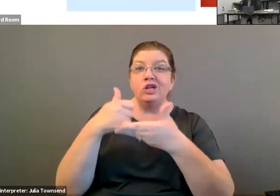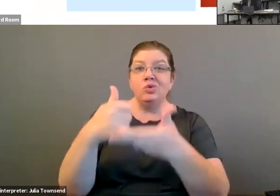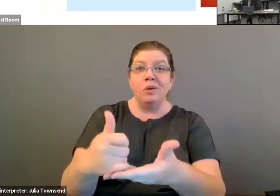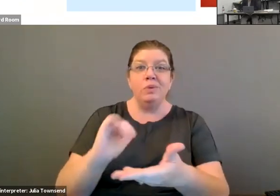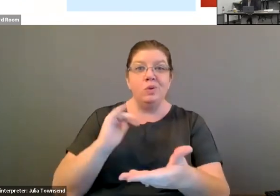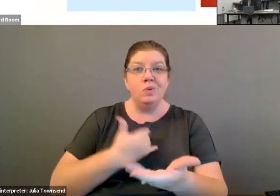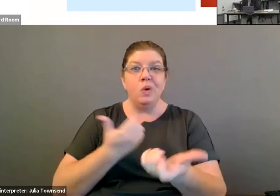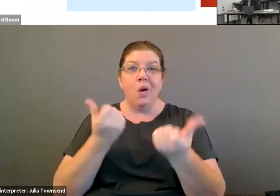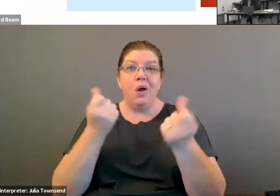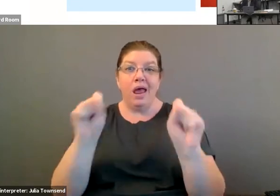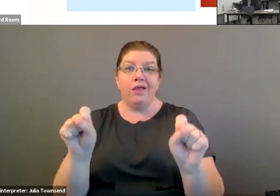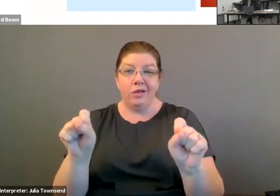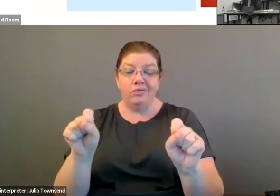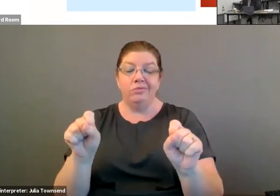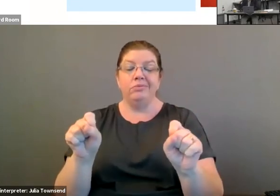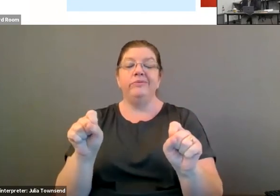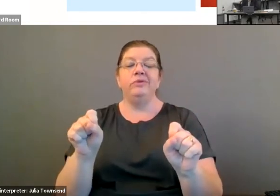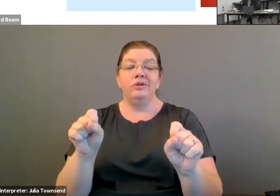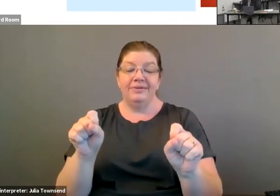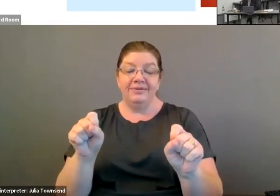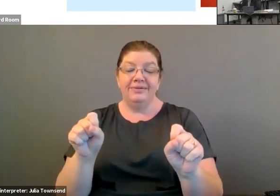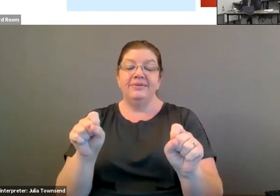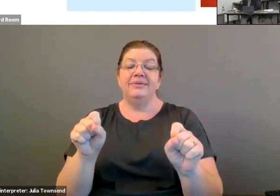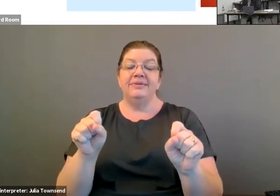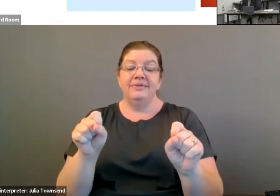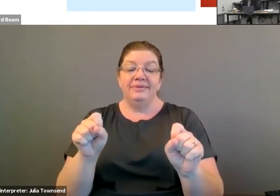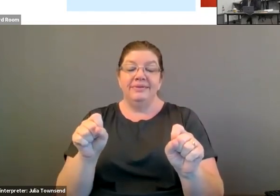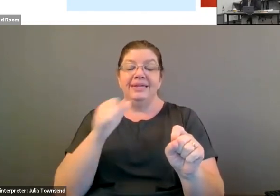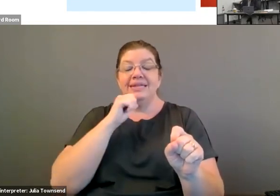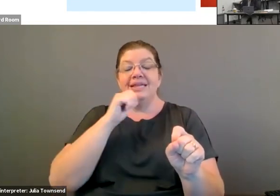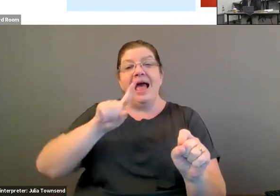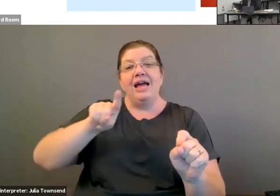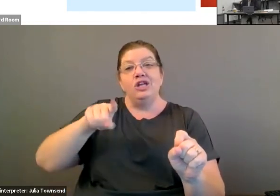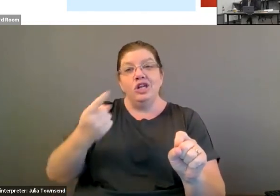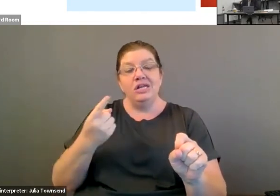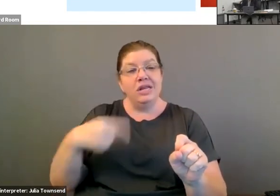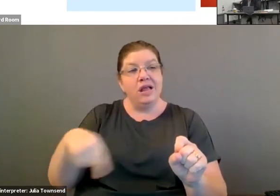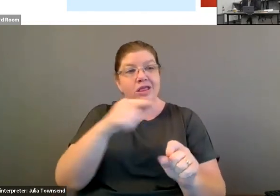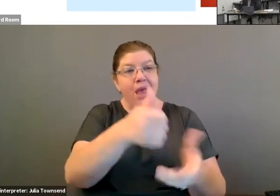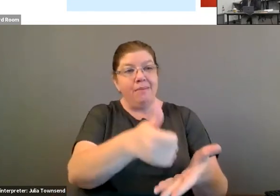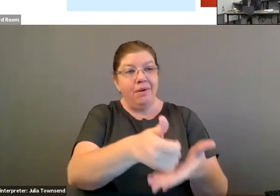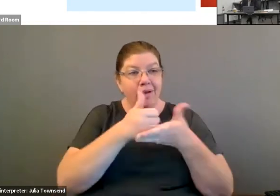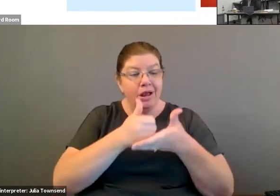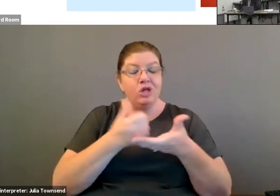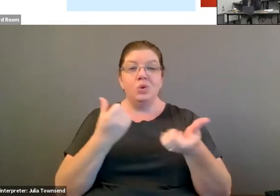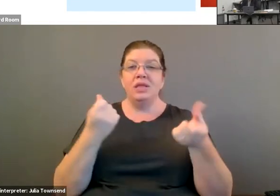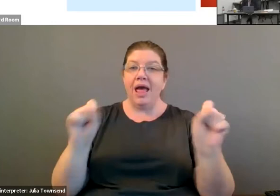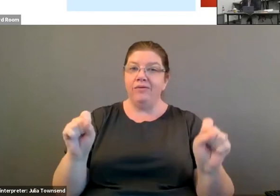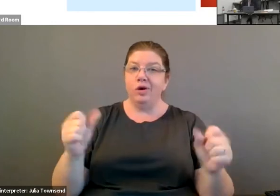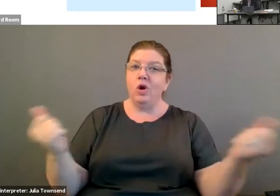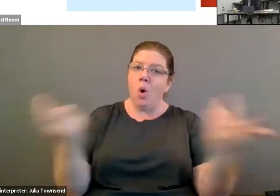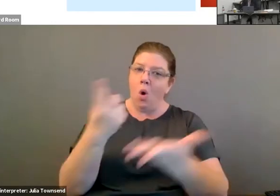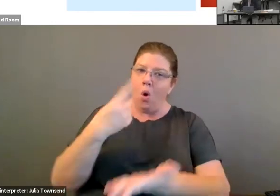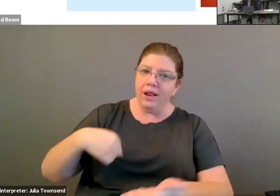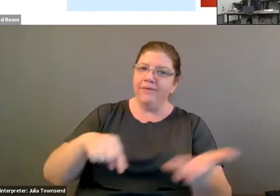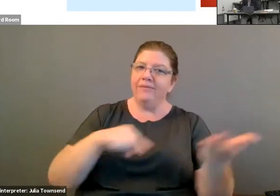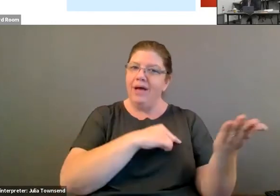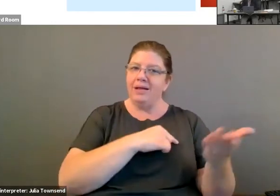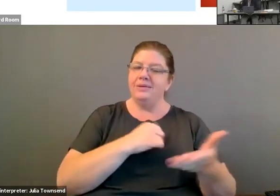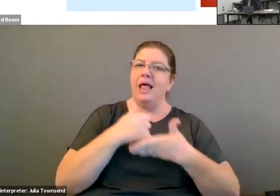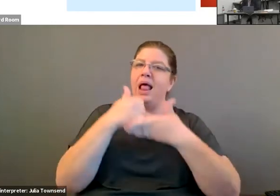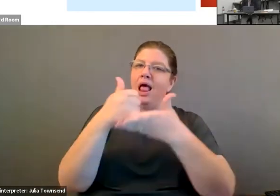effort. And it's not just about them contributing to the effort, it's about all of us contributing to the